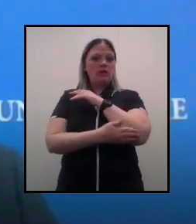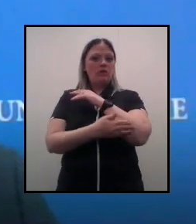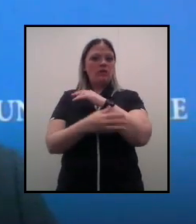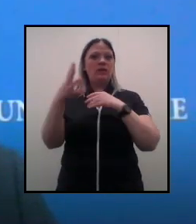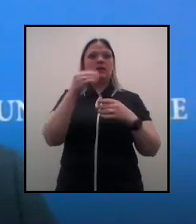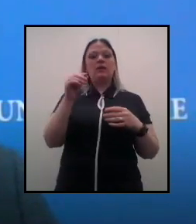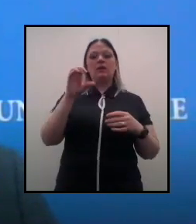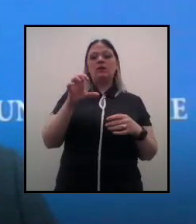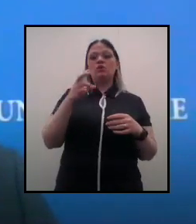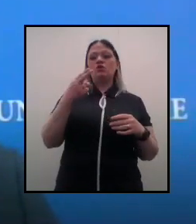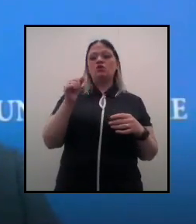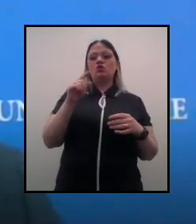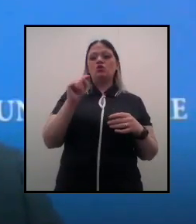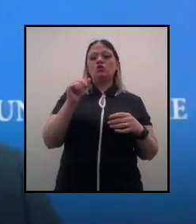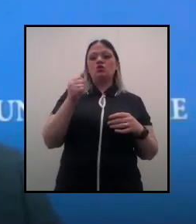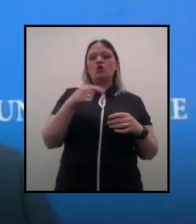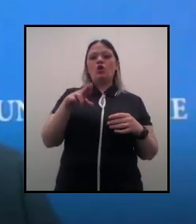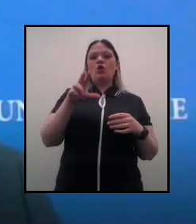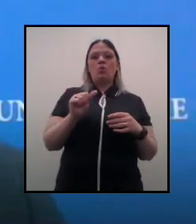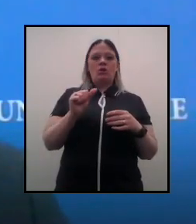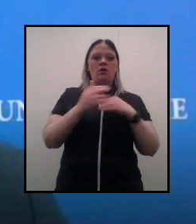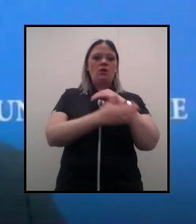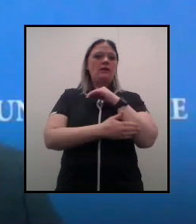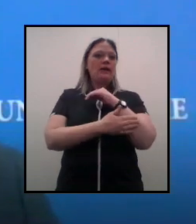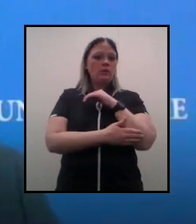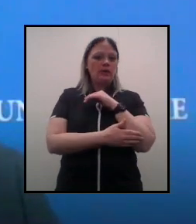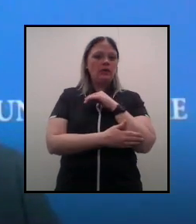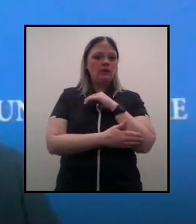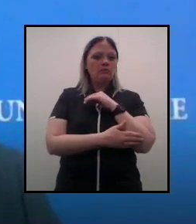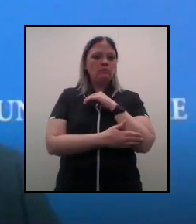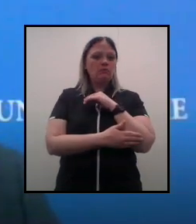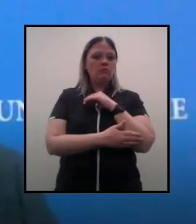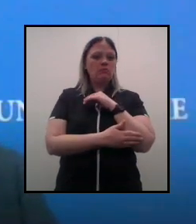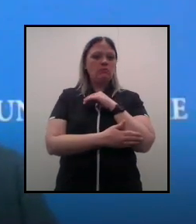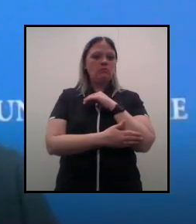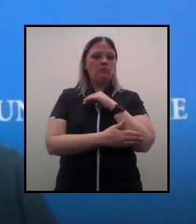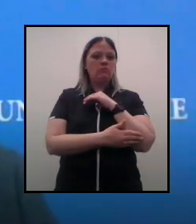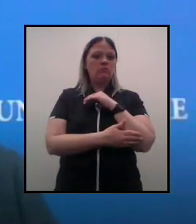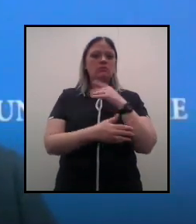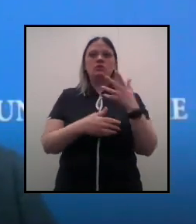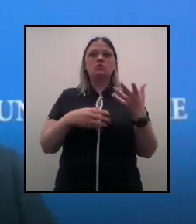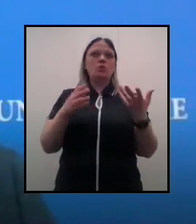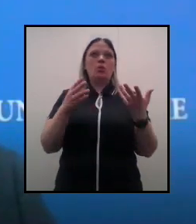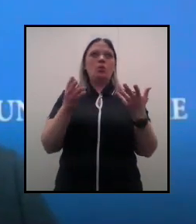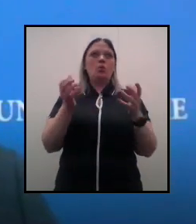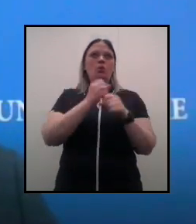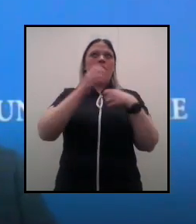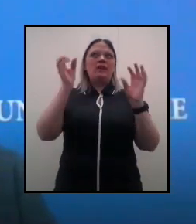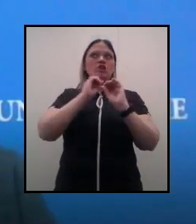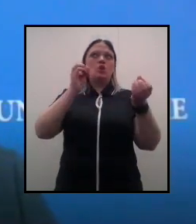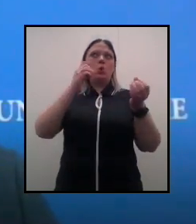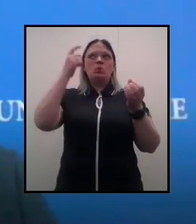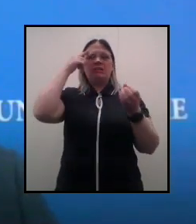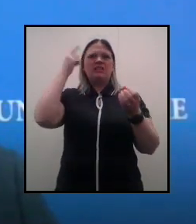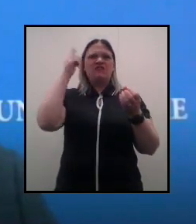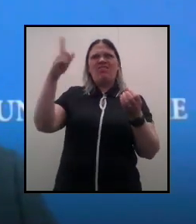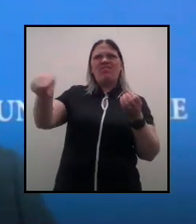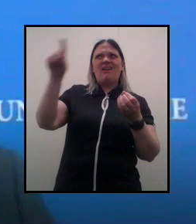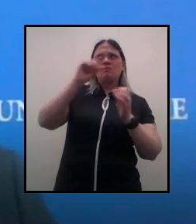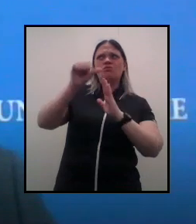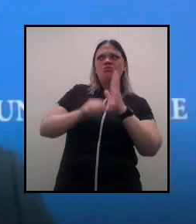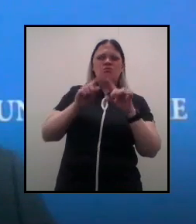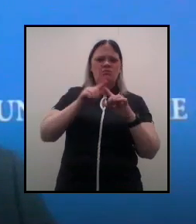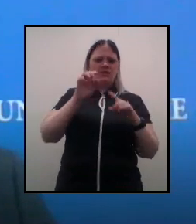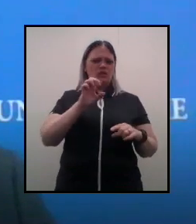hospitals in Chautauqua County. So it makes really no sense for them to be doing elective surgeries, but the hospitals here